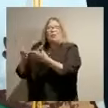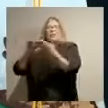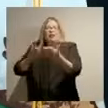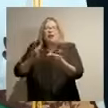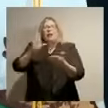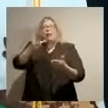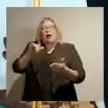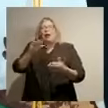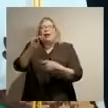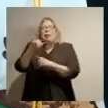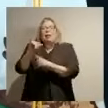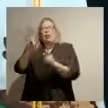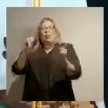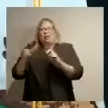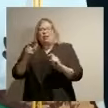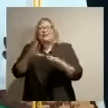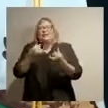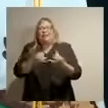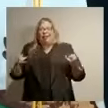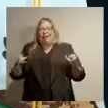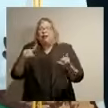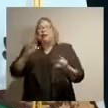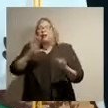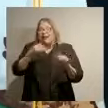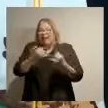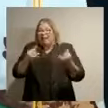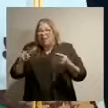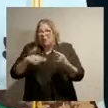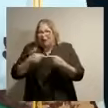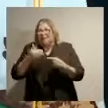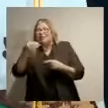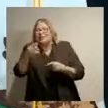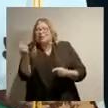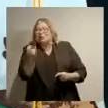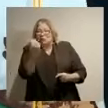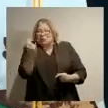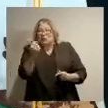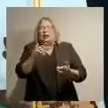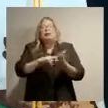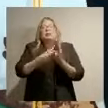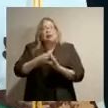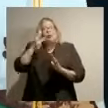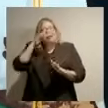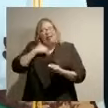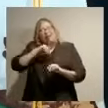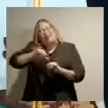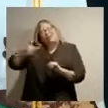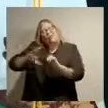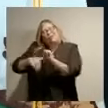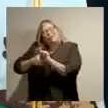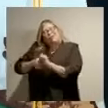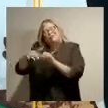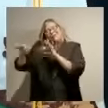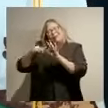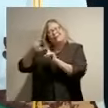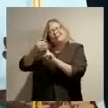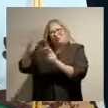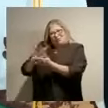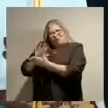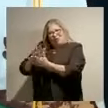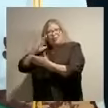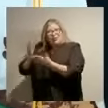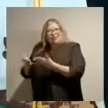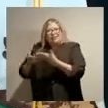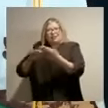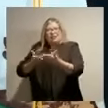revise deadline, which is Tuesday. So there will be some subsequent backup documentation that